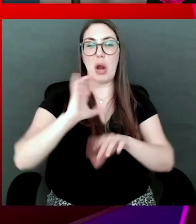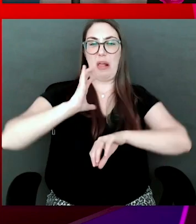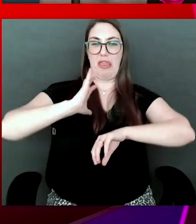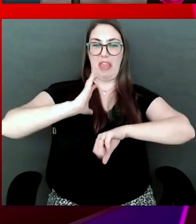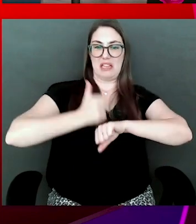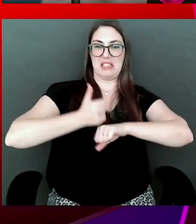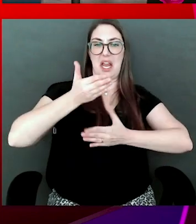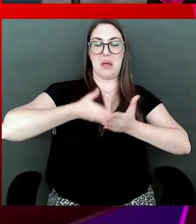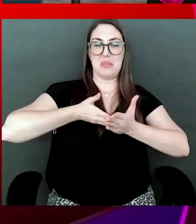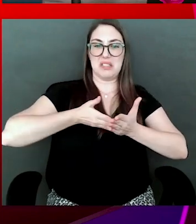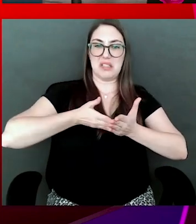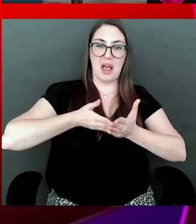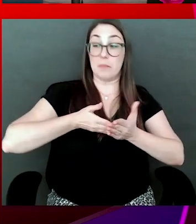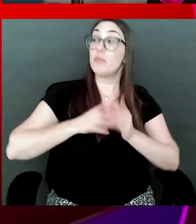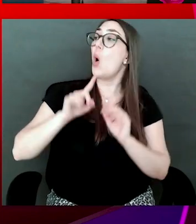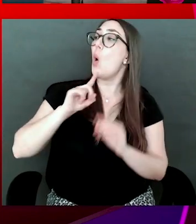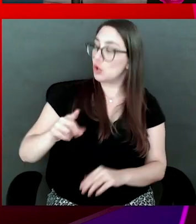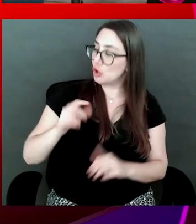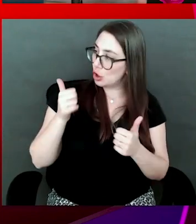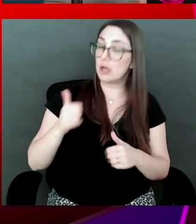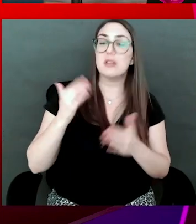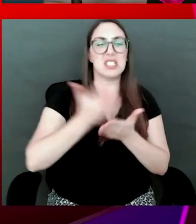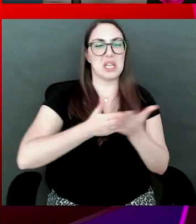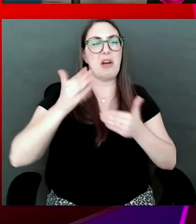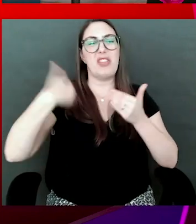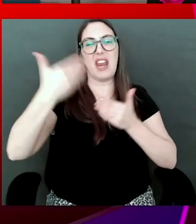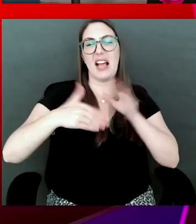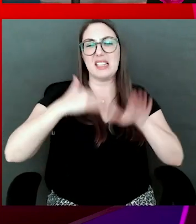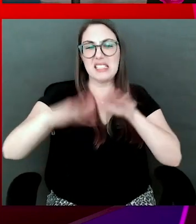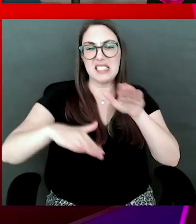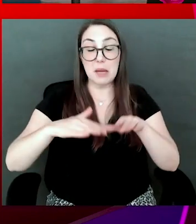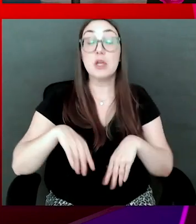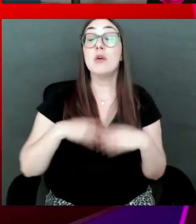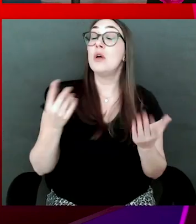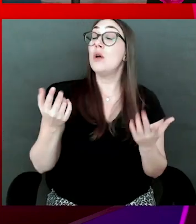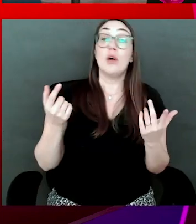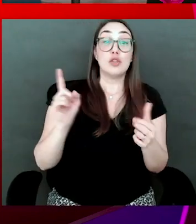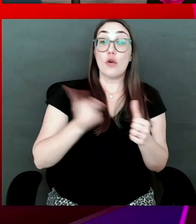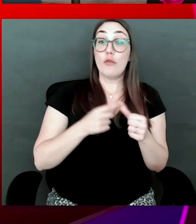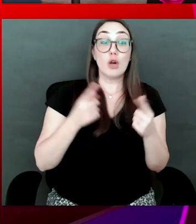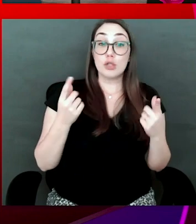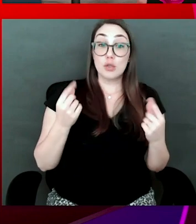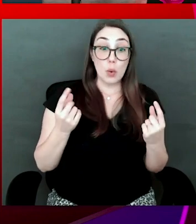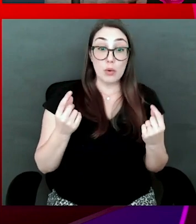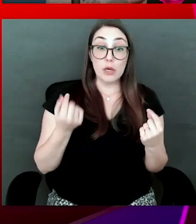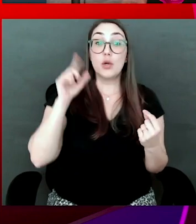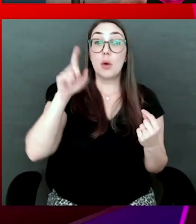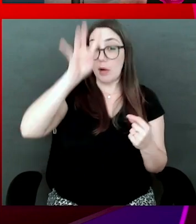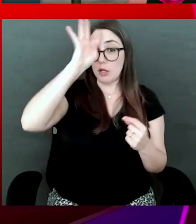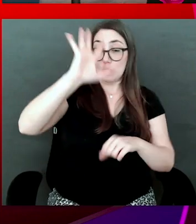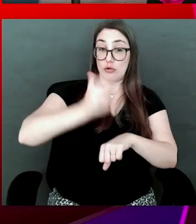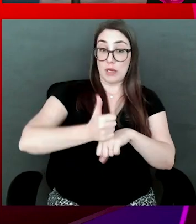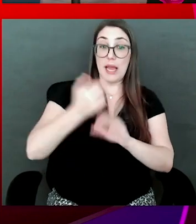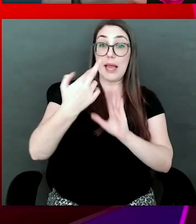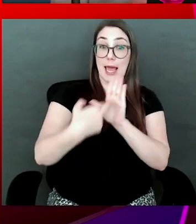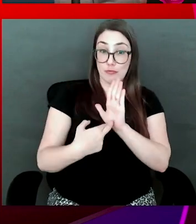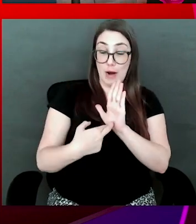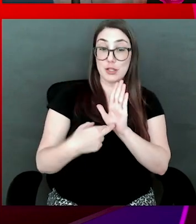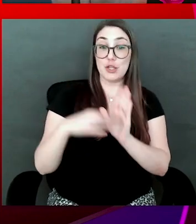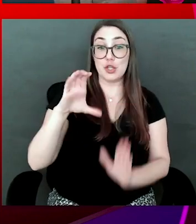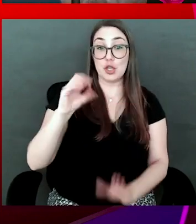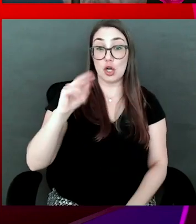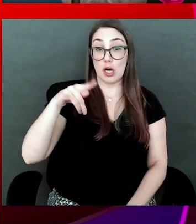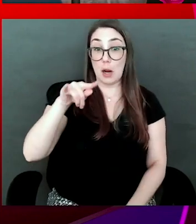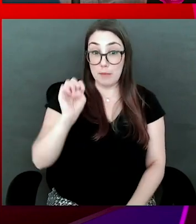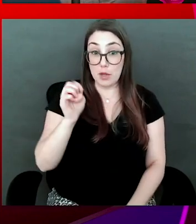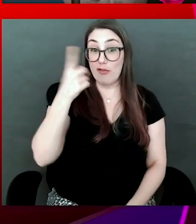the some of the next steps. So the first thing we need to do is we'll create we register compute. So for that